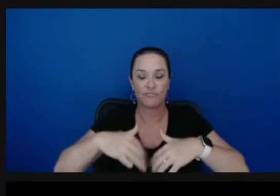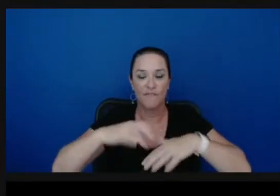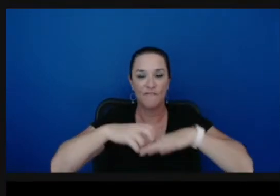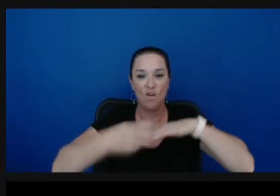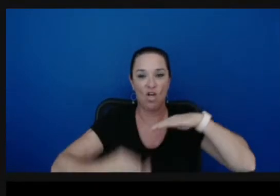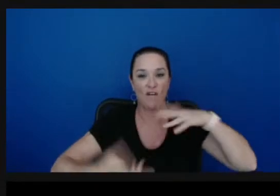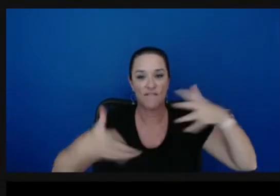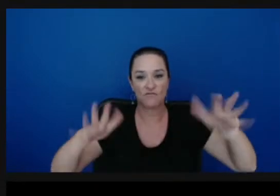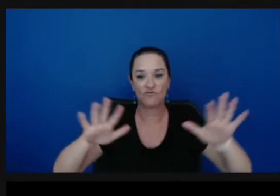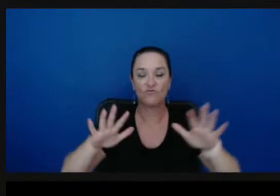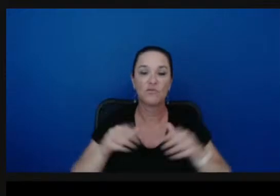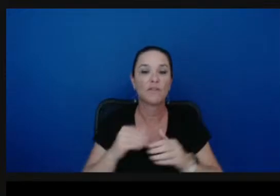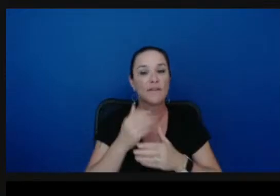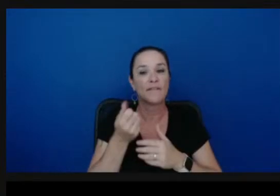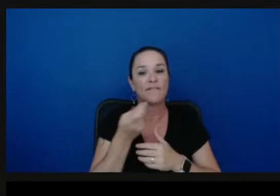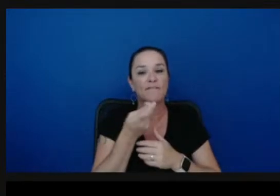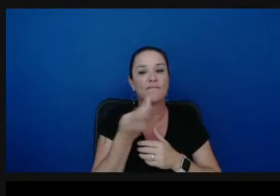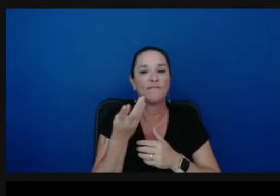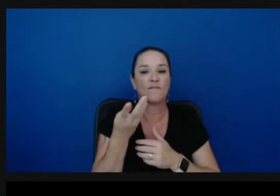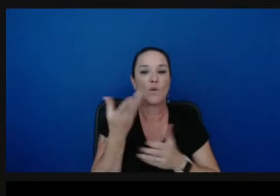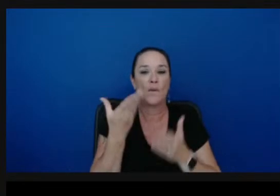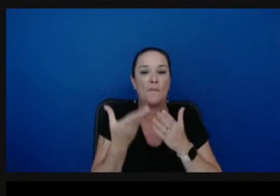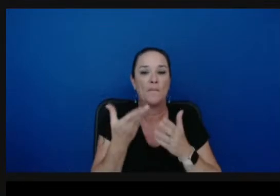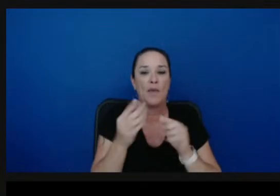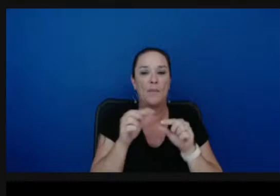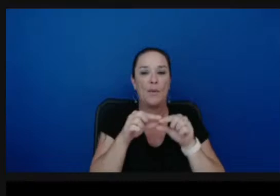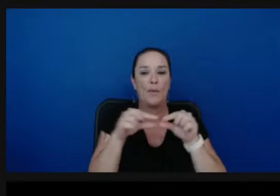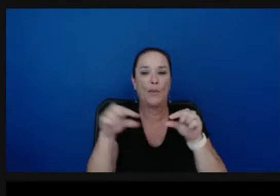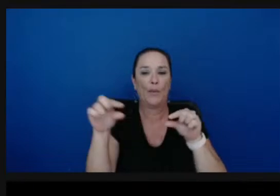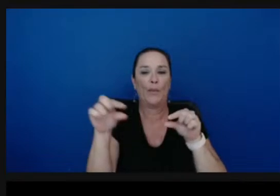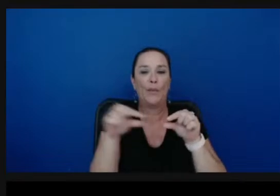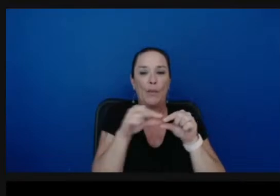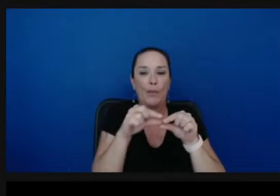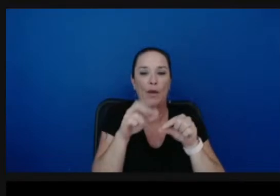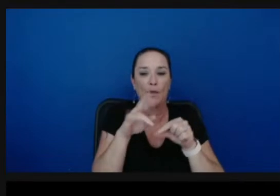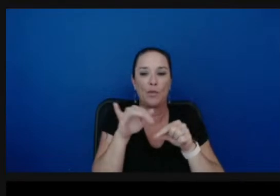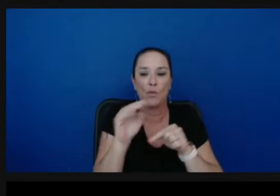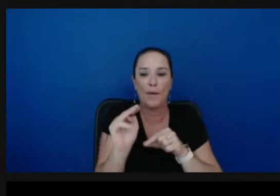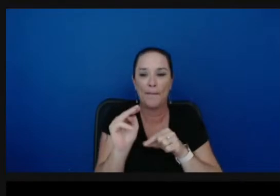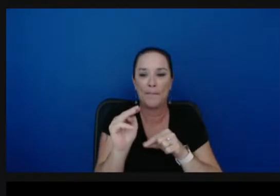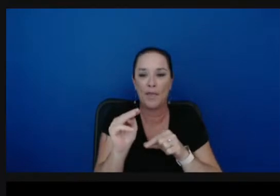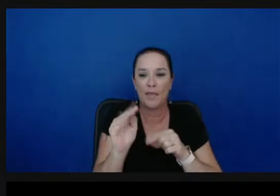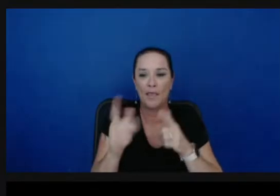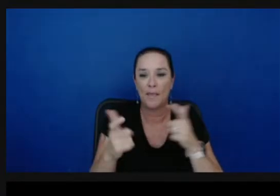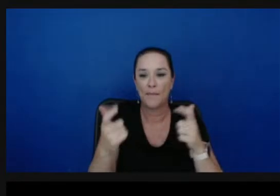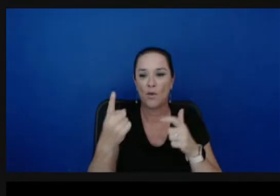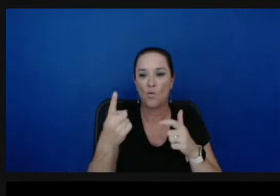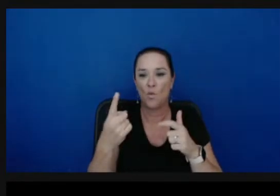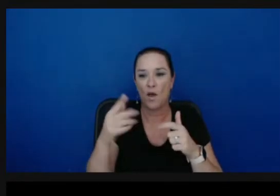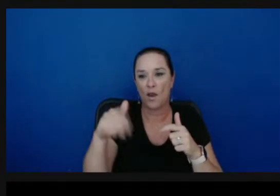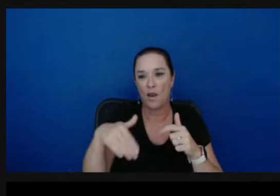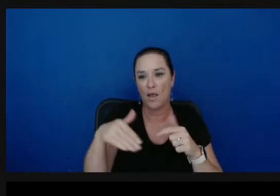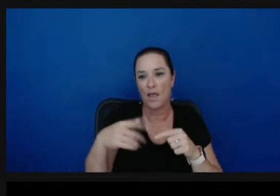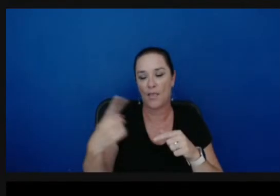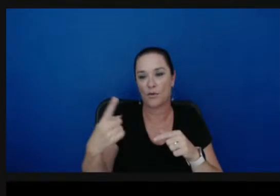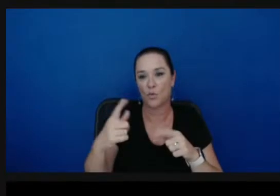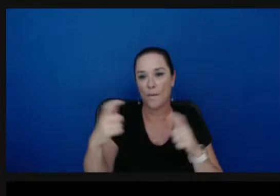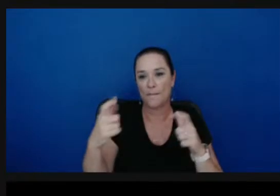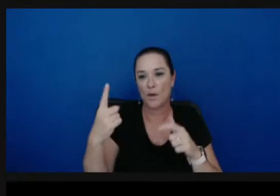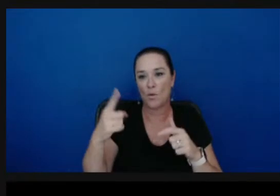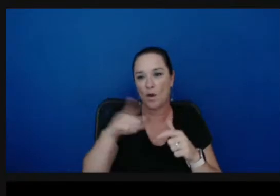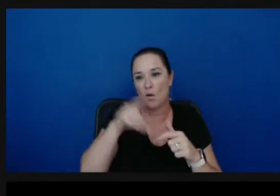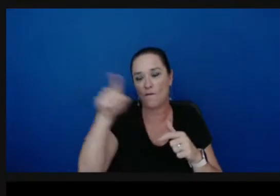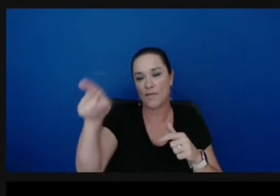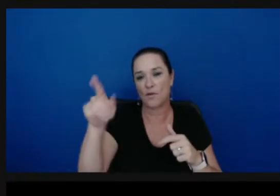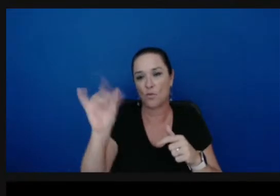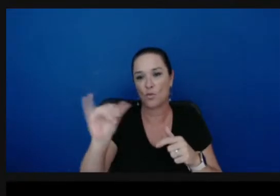of perhaps a few right along the rim right in here, the big one down here, and there's one big one over here as well. If you